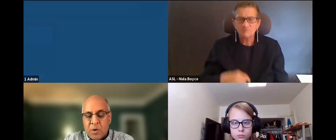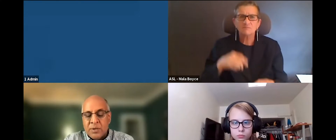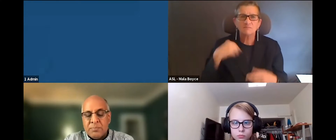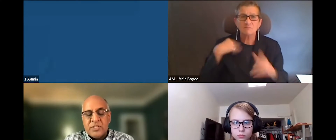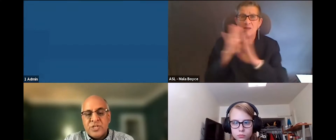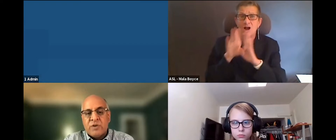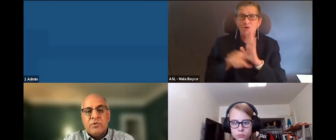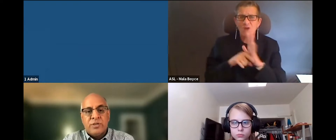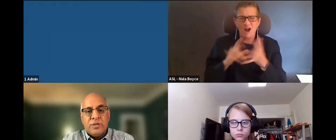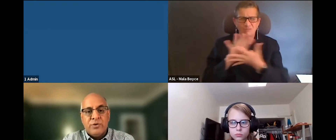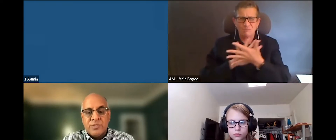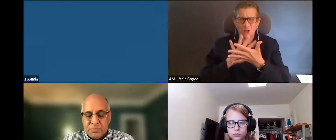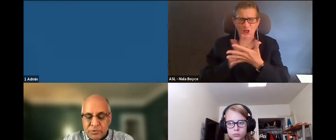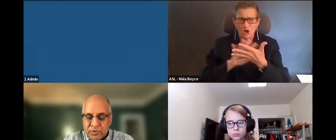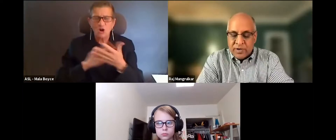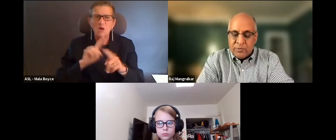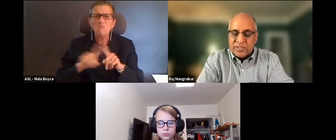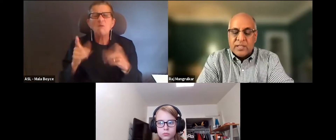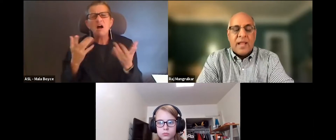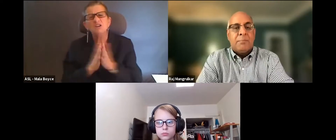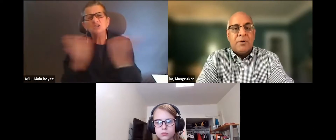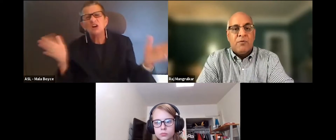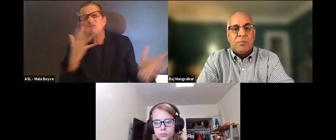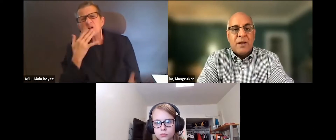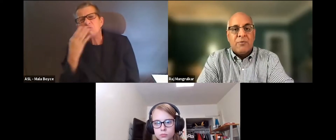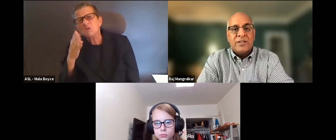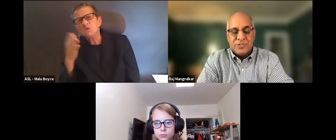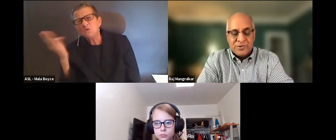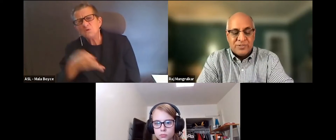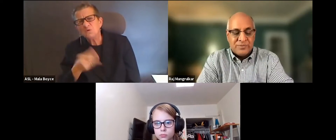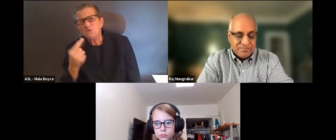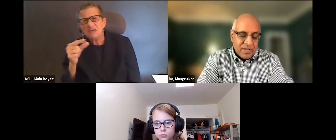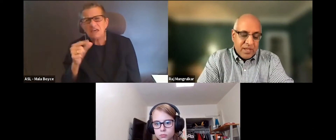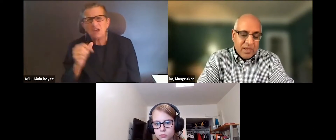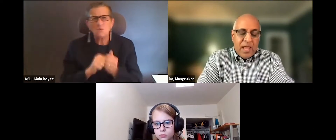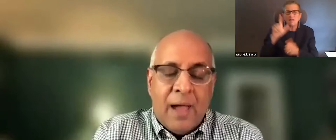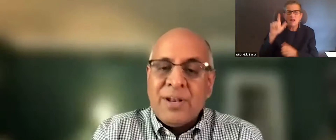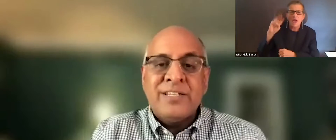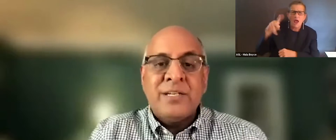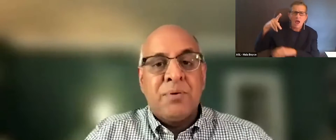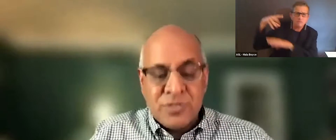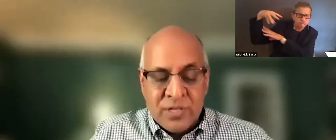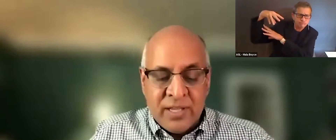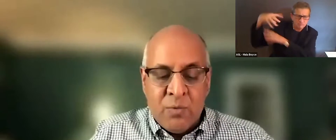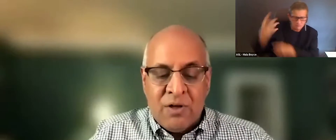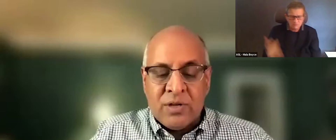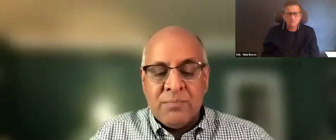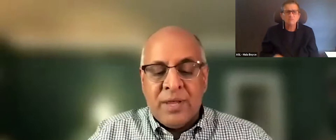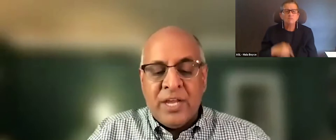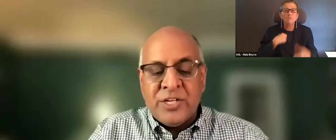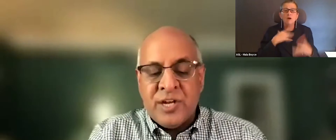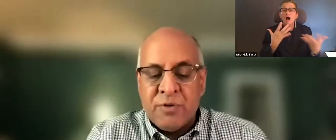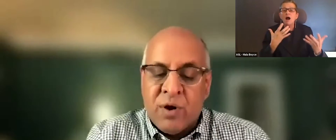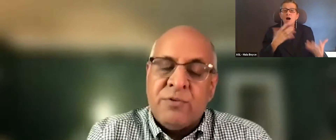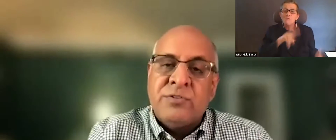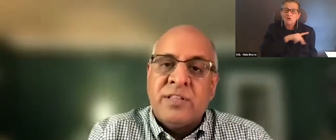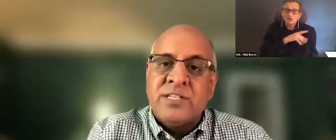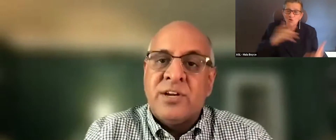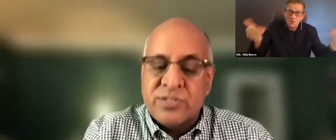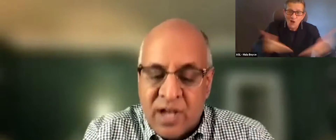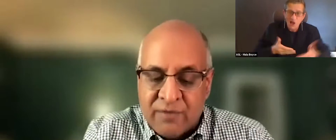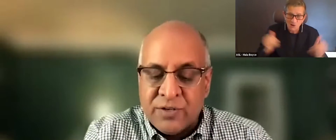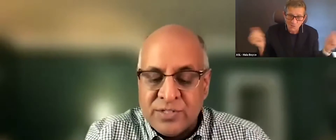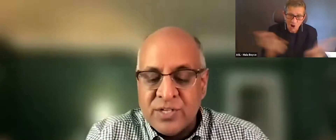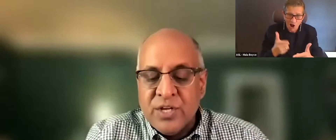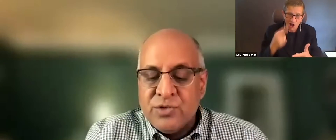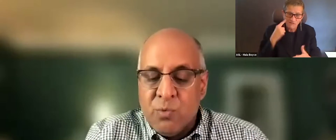at the moment, but the general hue is blue-green with the lamp over my right shoulder. I would like to personally welcome each and every one of you to this